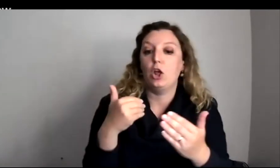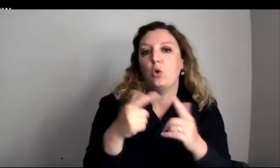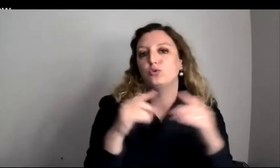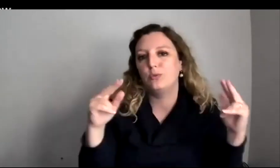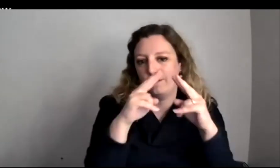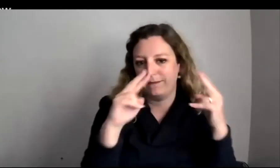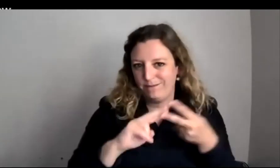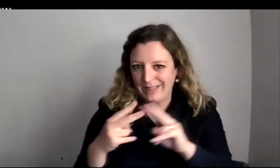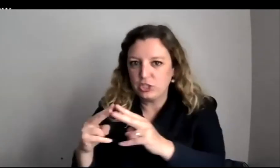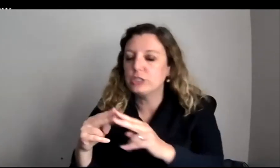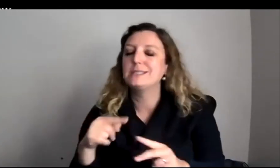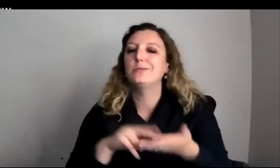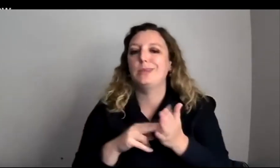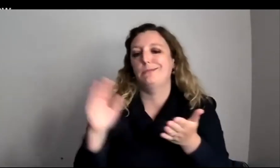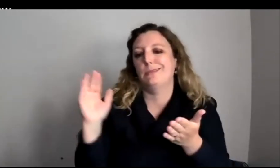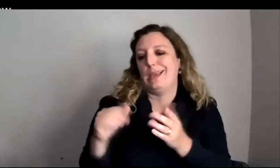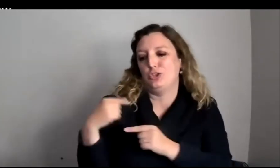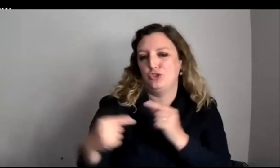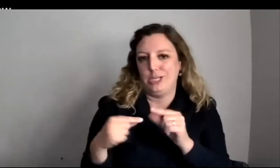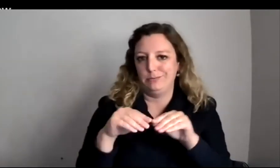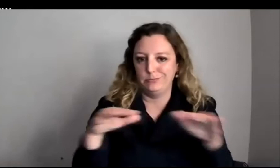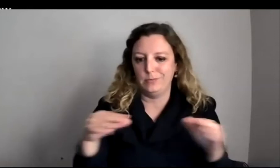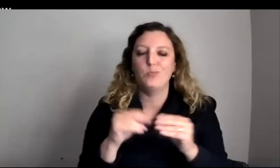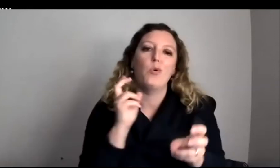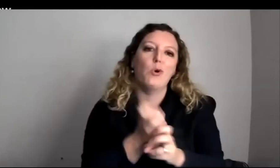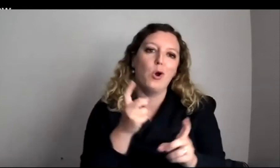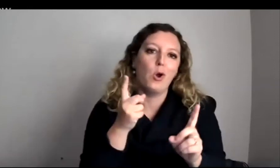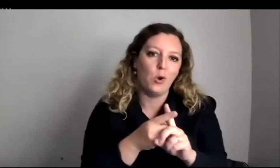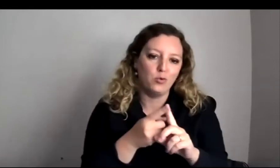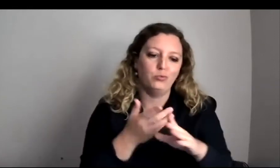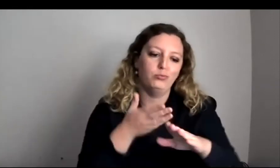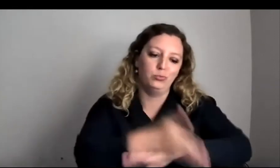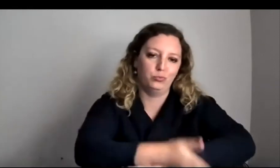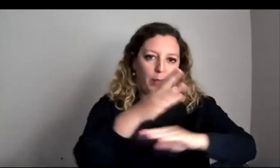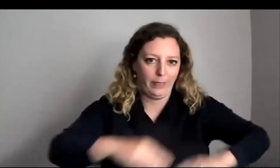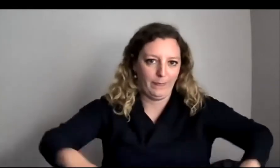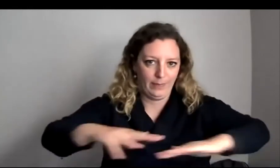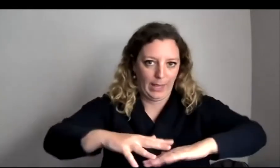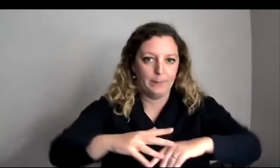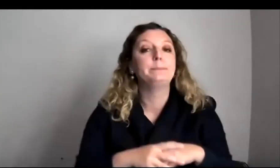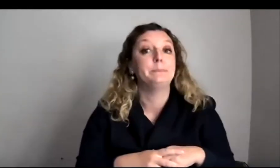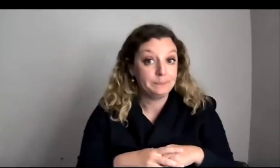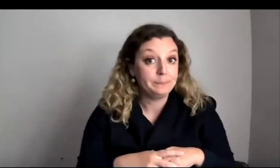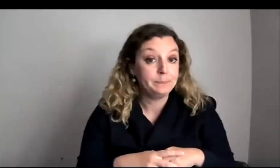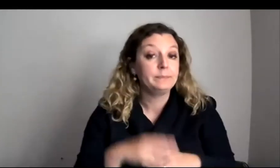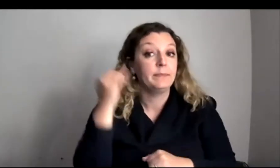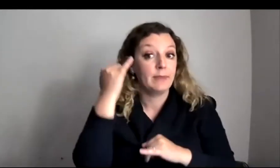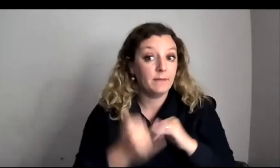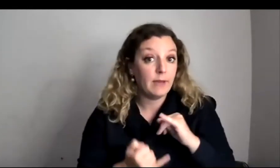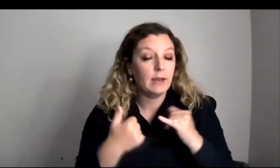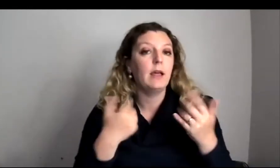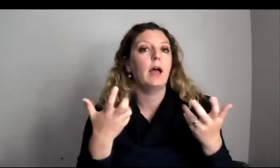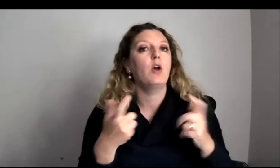villages, then there's less gene flow and it's a lot harder to traverse the landscape. And so the final thing I want